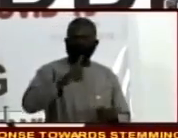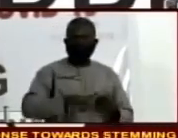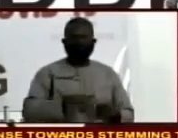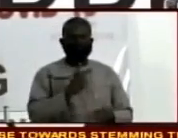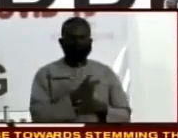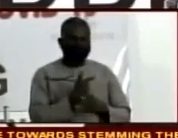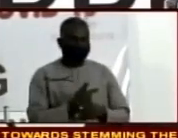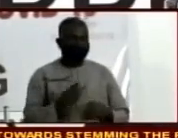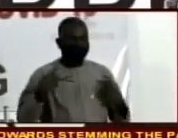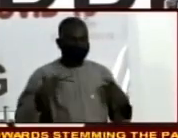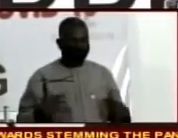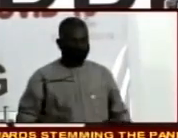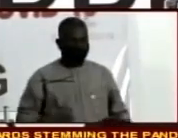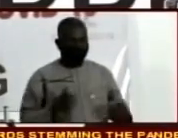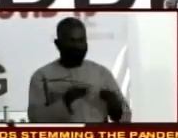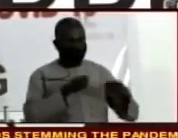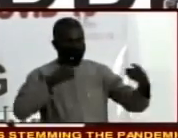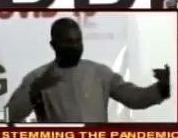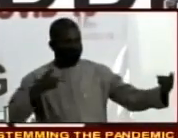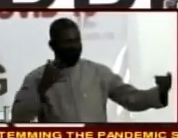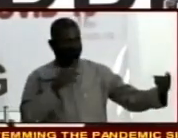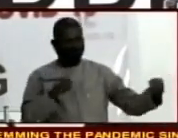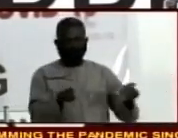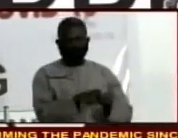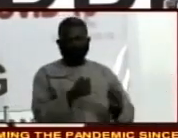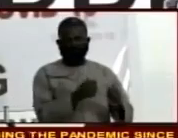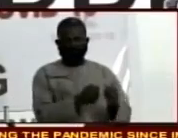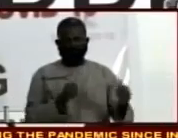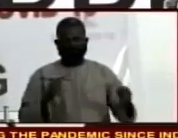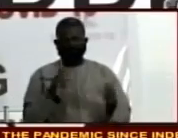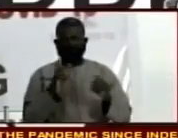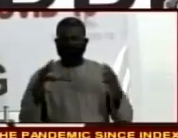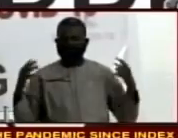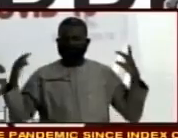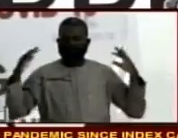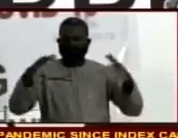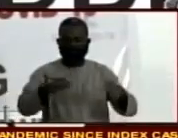physical distancing, as well as avoiding mass gatherings.